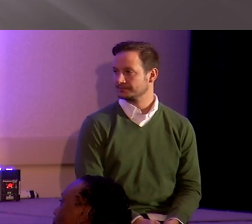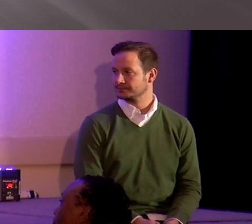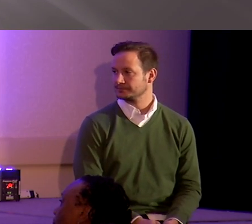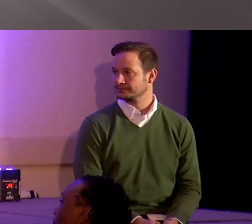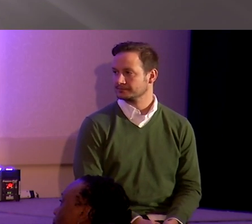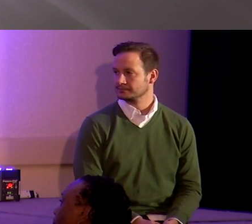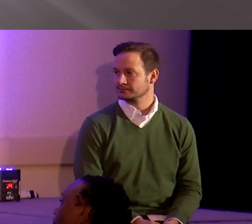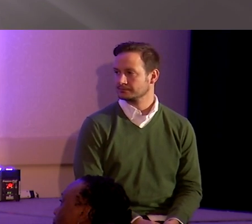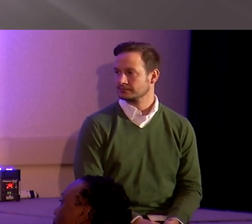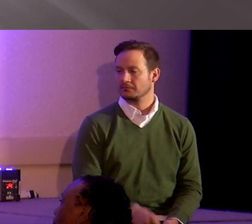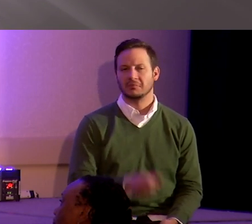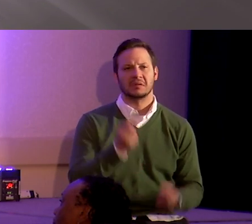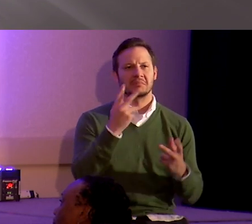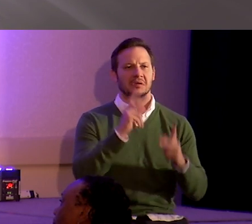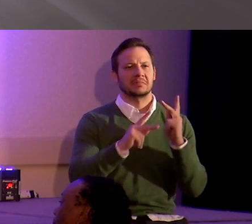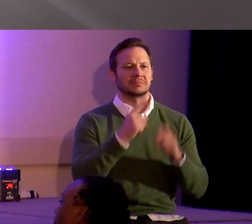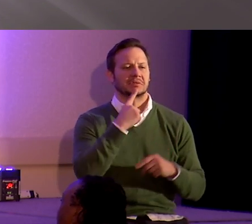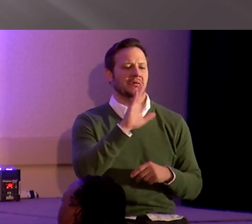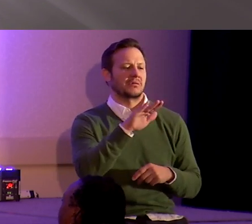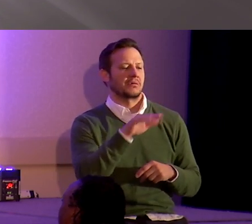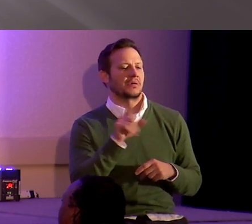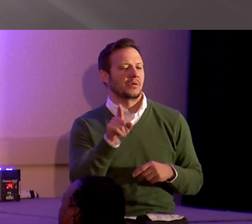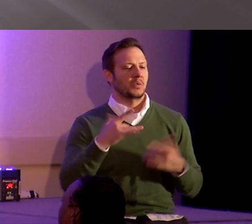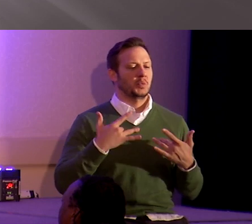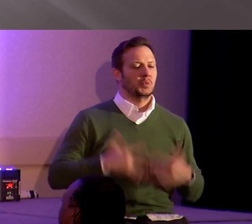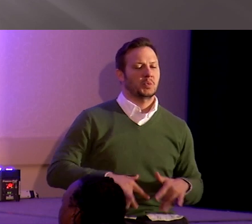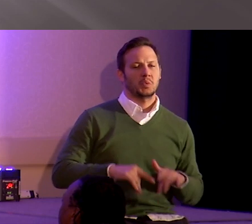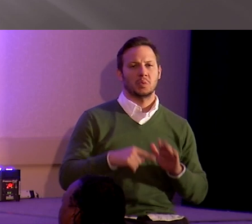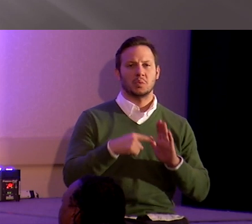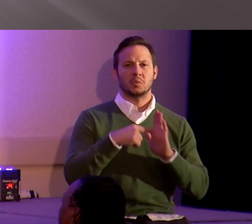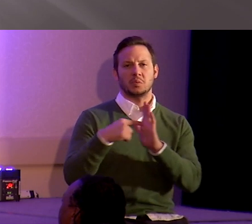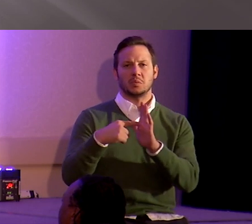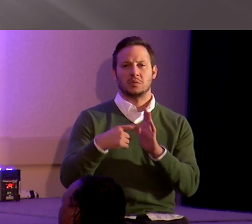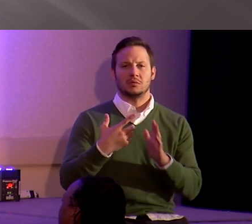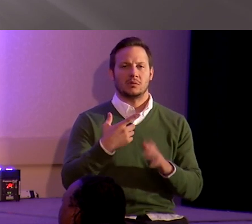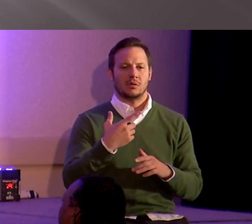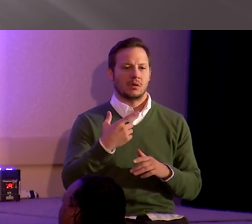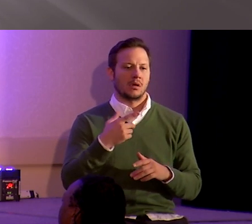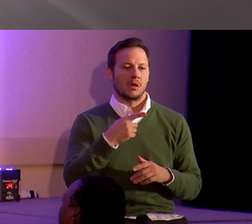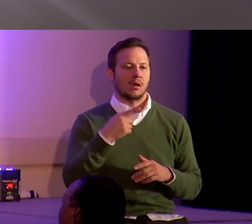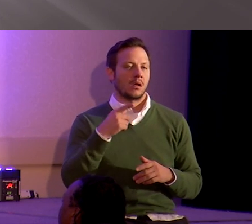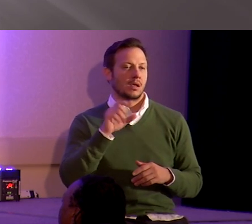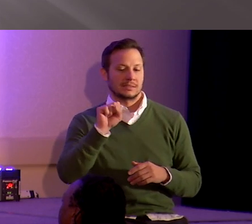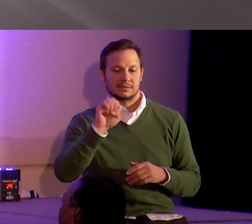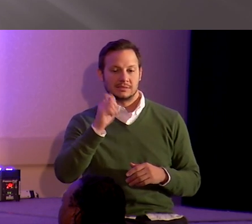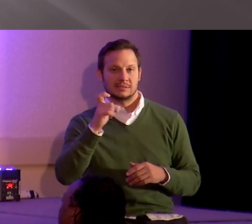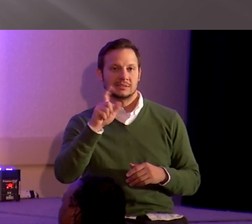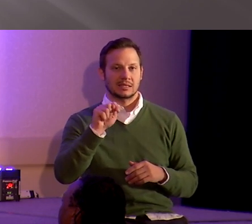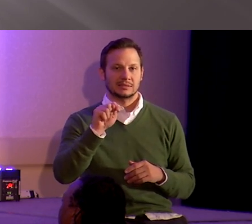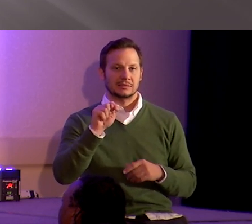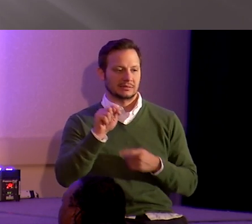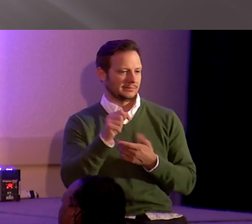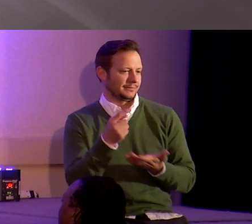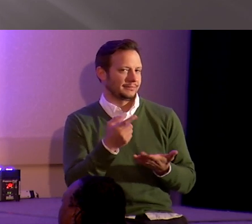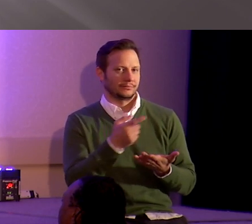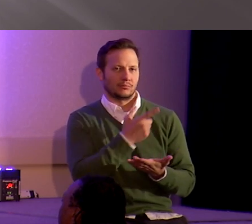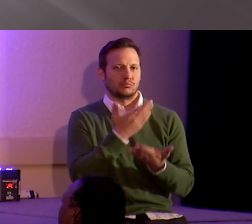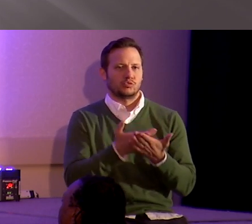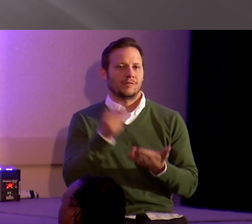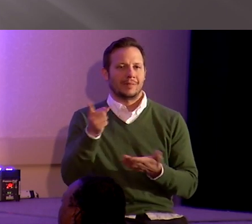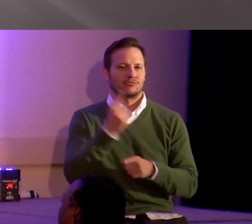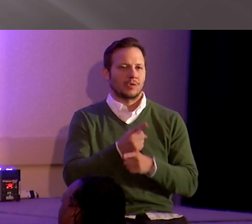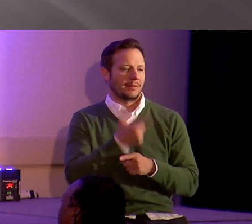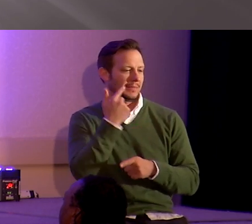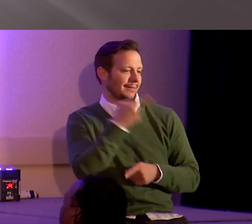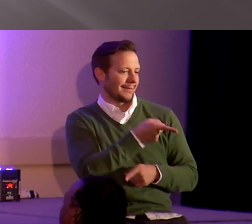Detractors will argue that nude protests play in the hands of sexists by by further commodifying the female body.